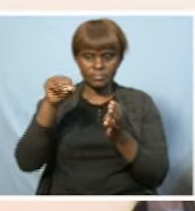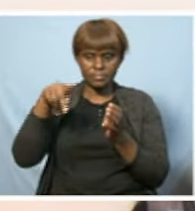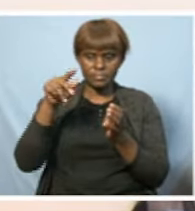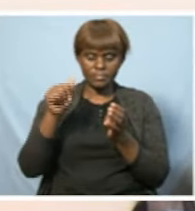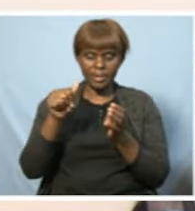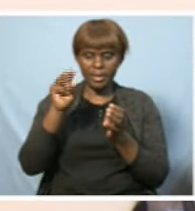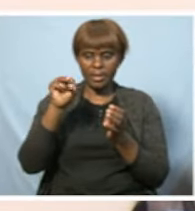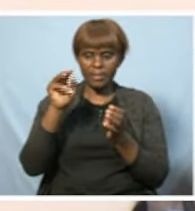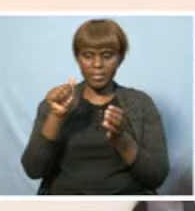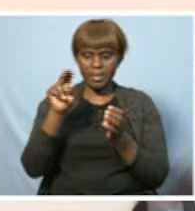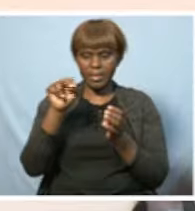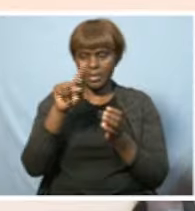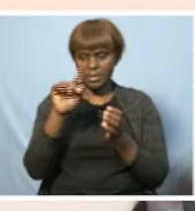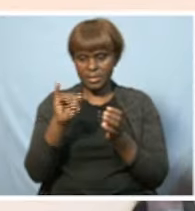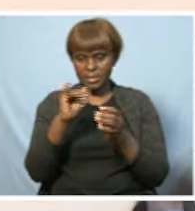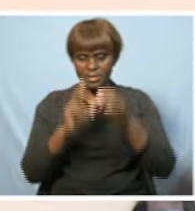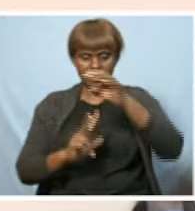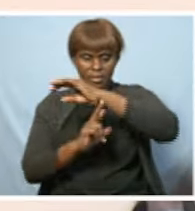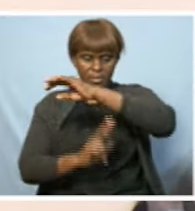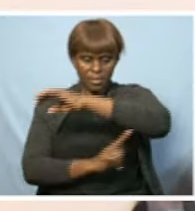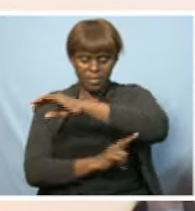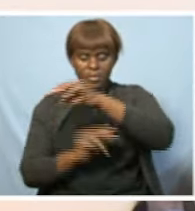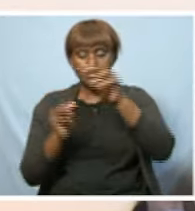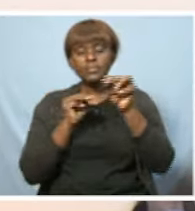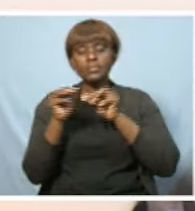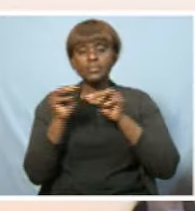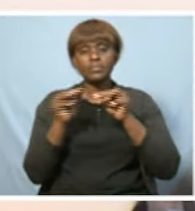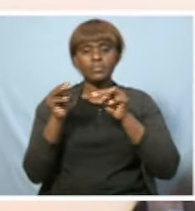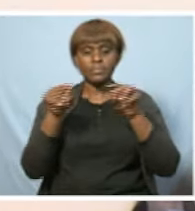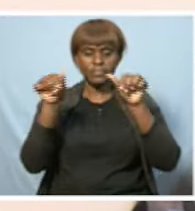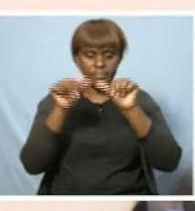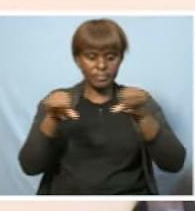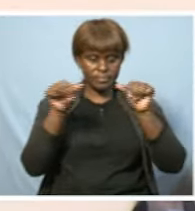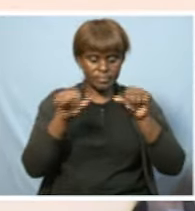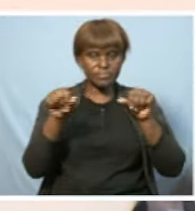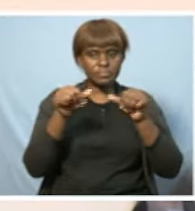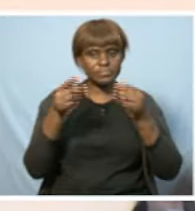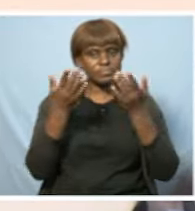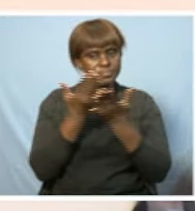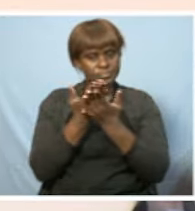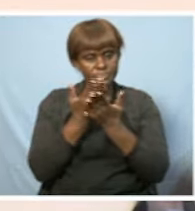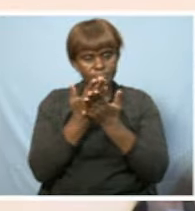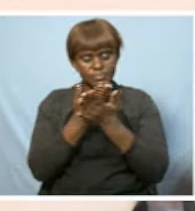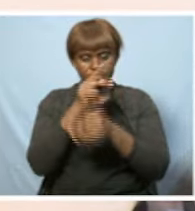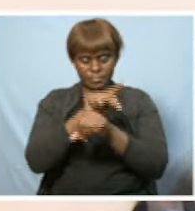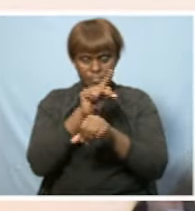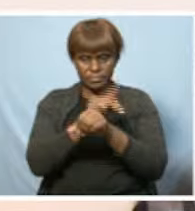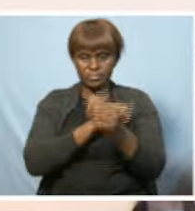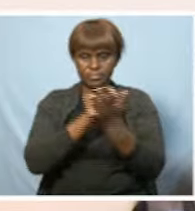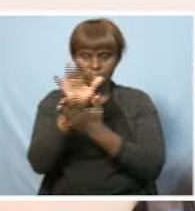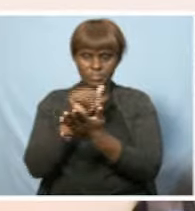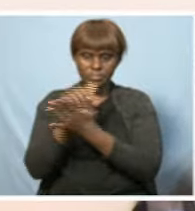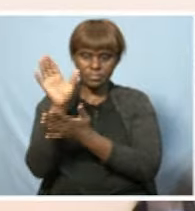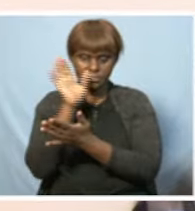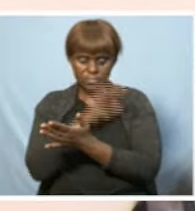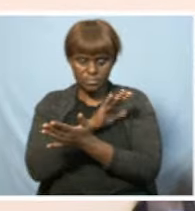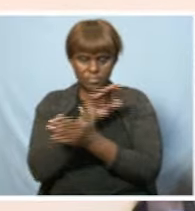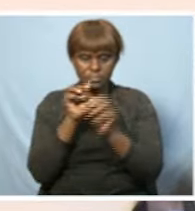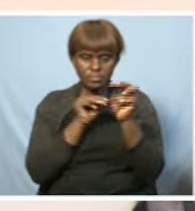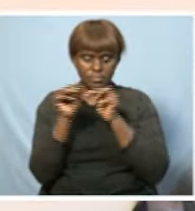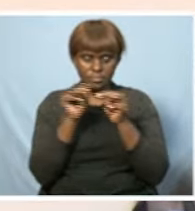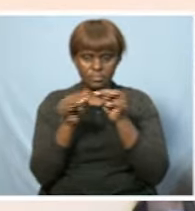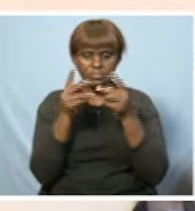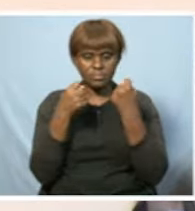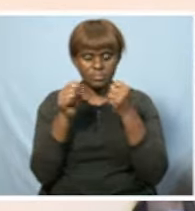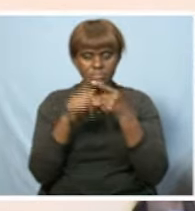bridge. Management had an unsuccessful tender when the project was advertised. Management attempted